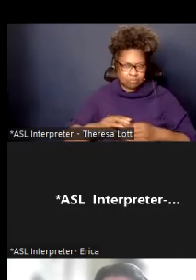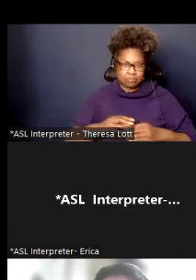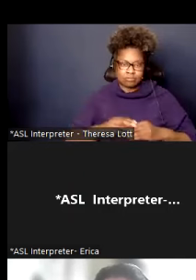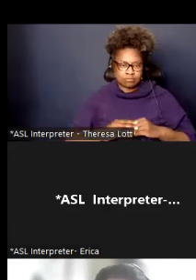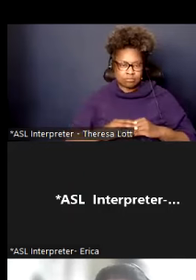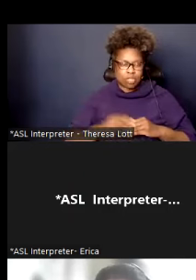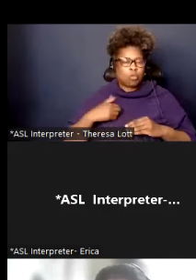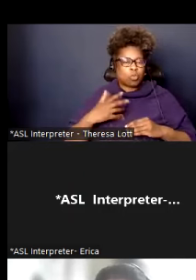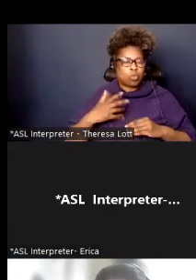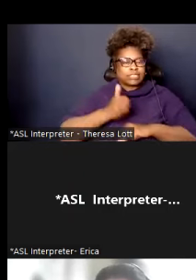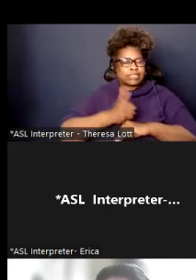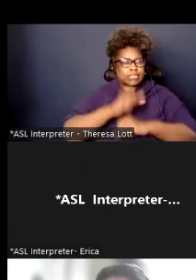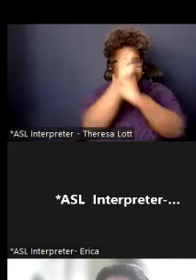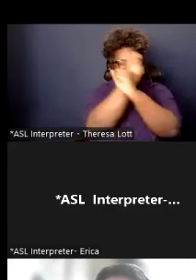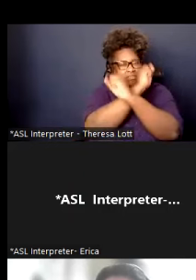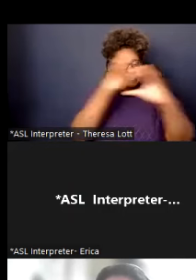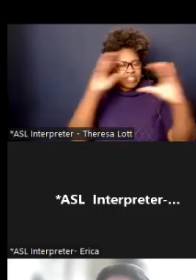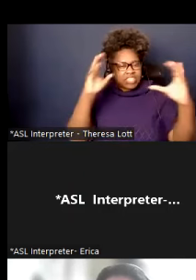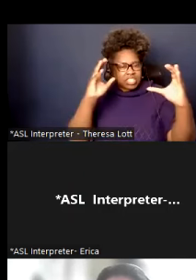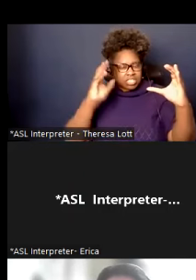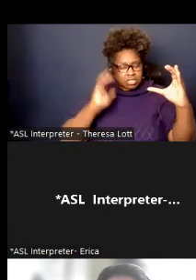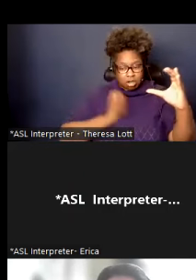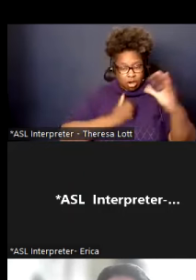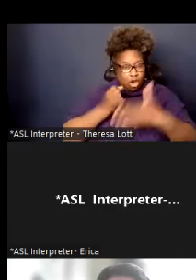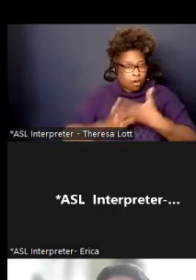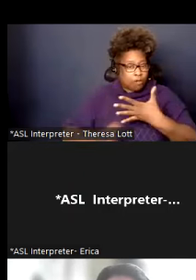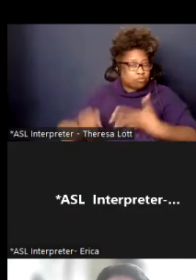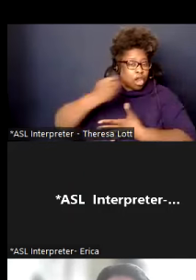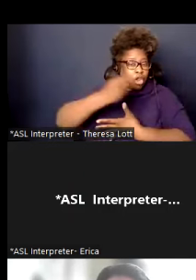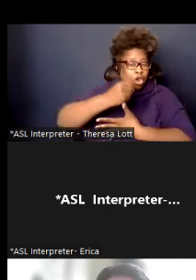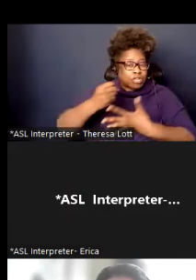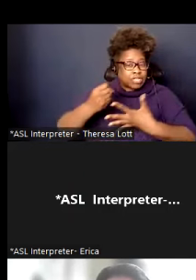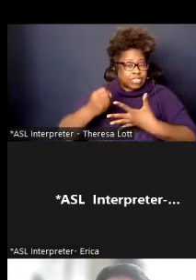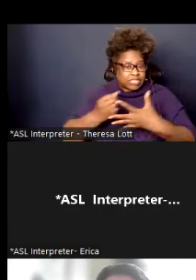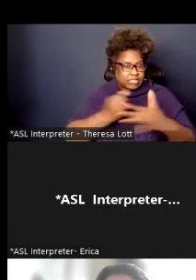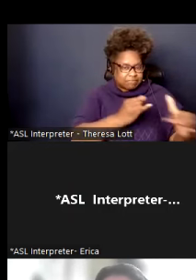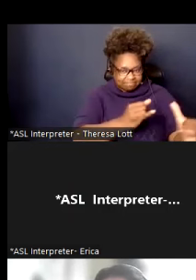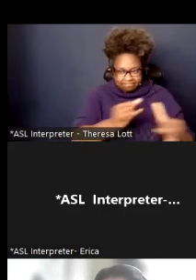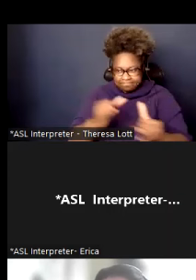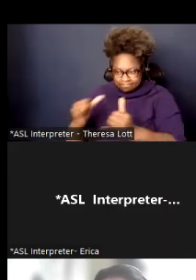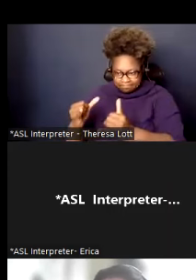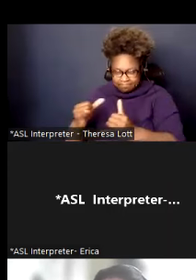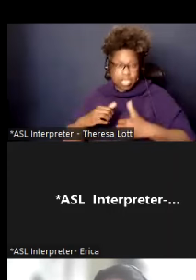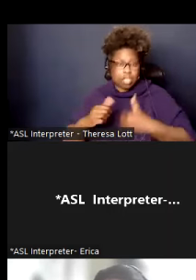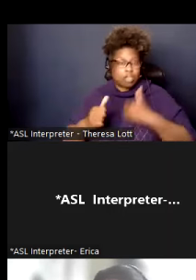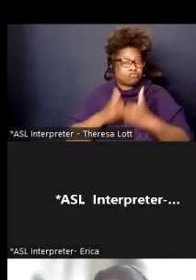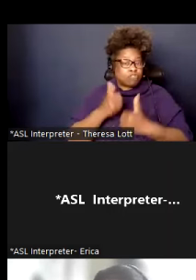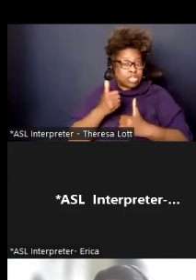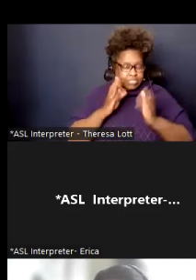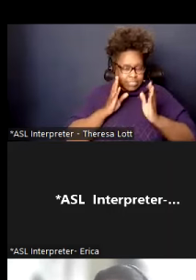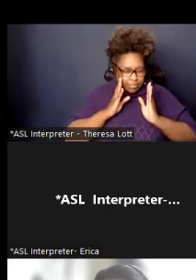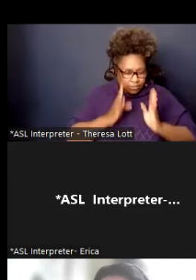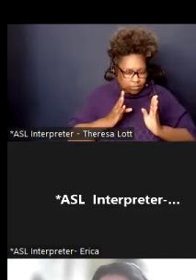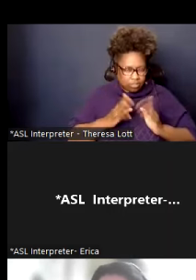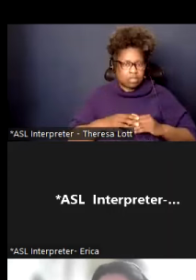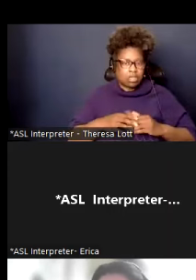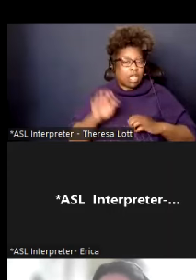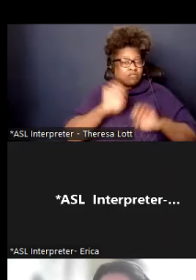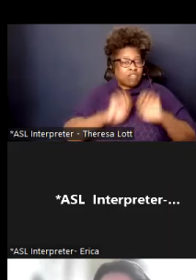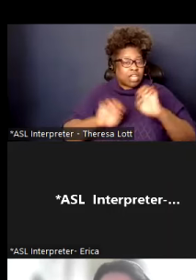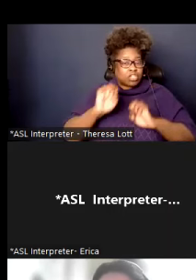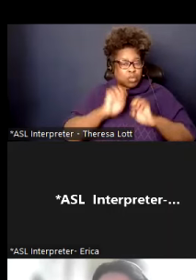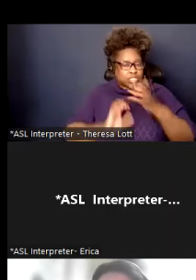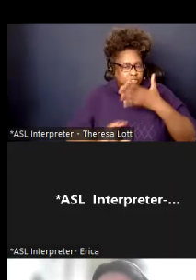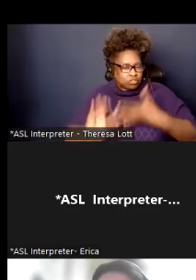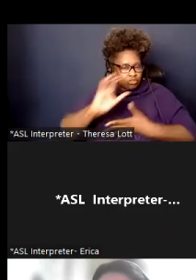vision and shared priorities, understanding our risks and tools to address that risk, developing evaluation criteria, and